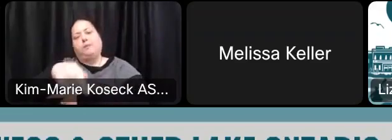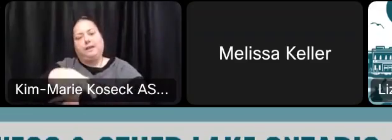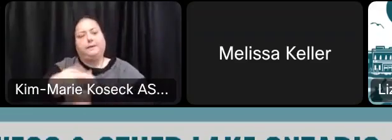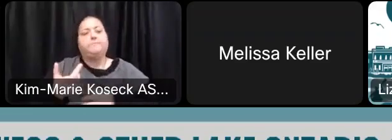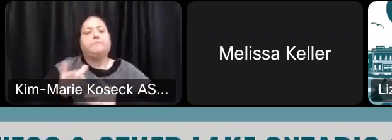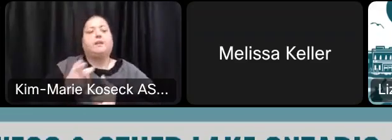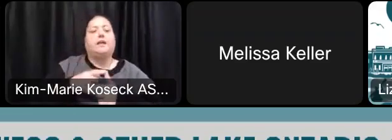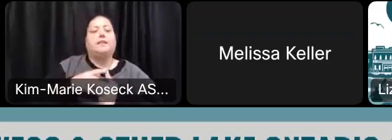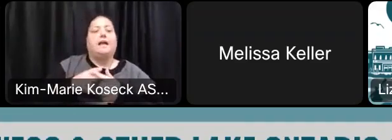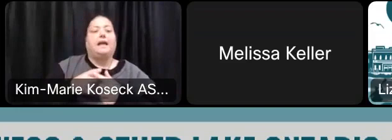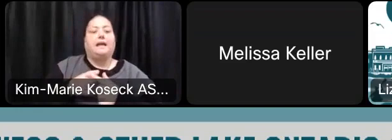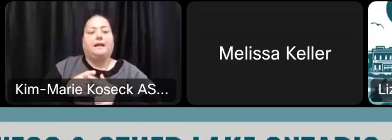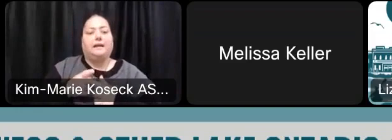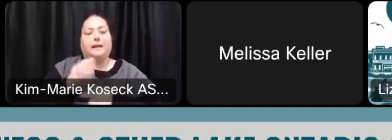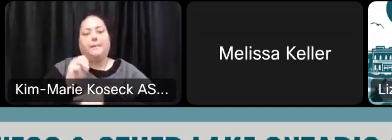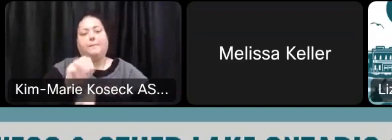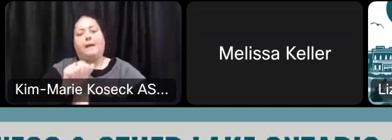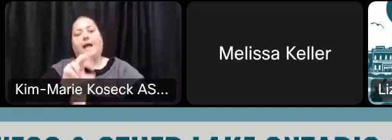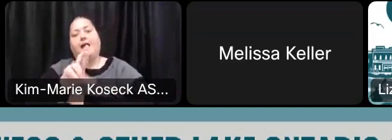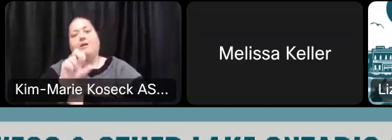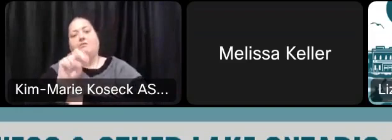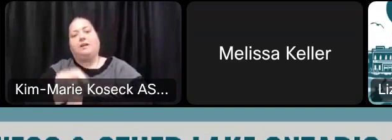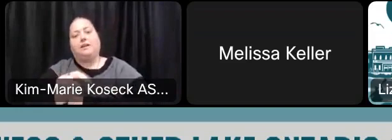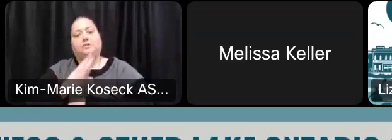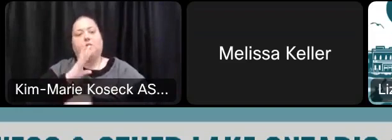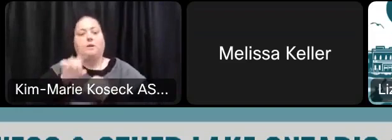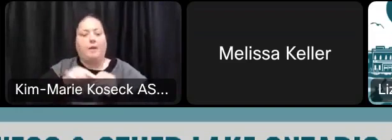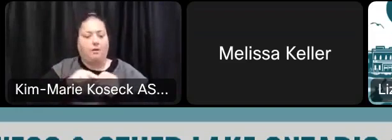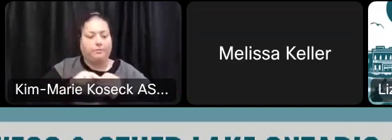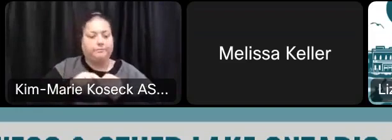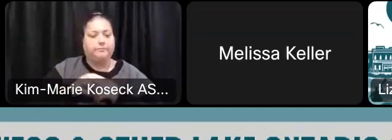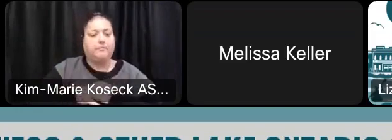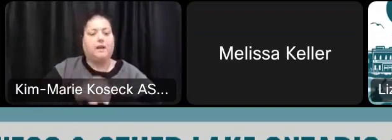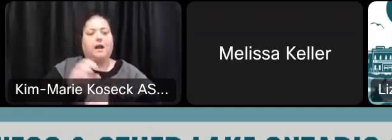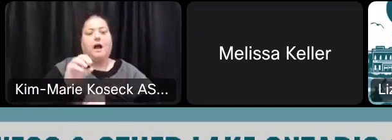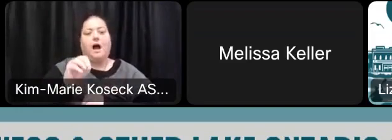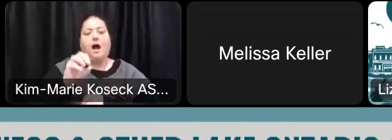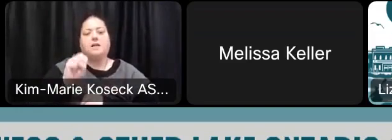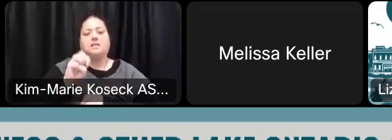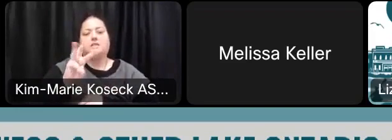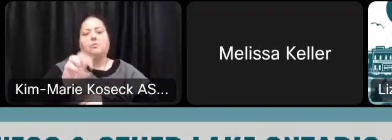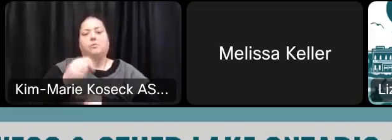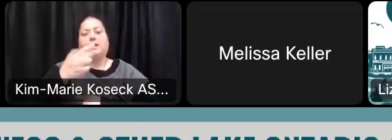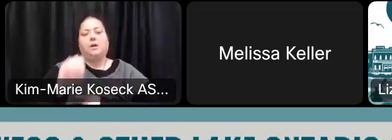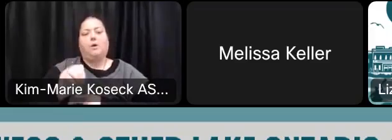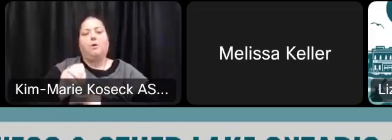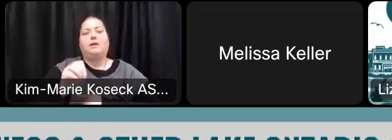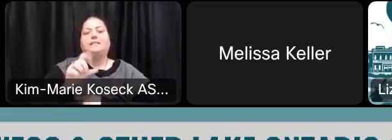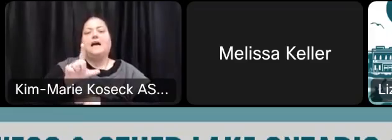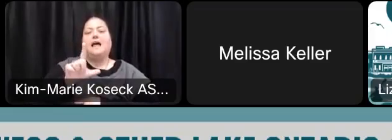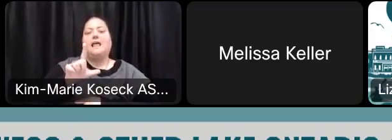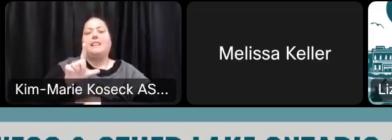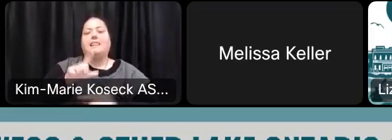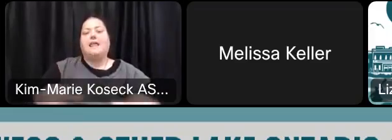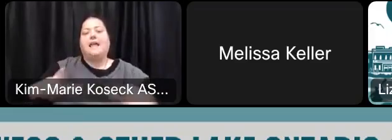process that Marion just posited. But Oswego is a Lake Ontario shoreline